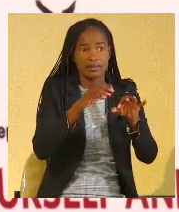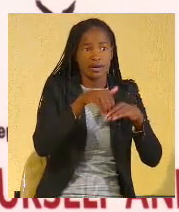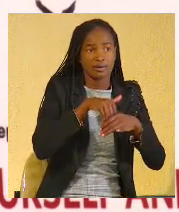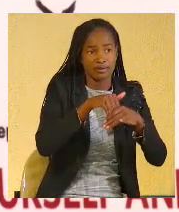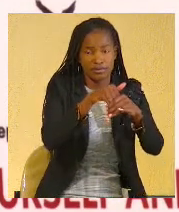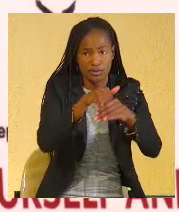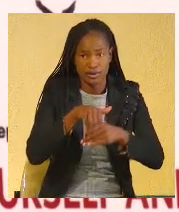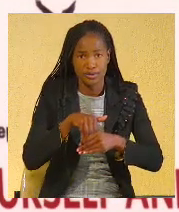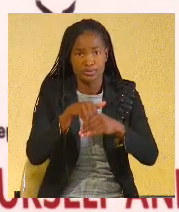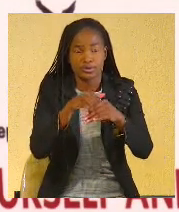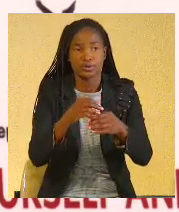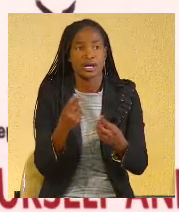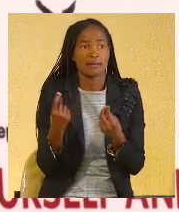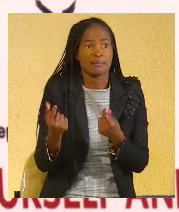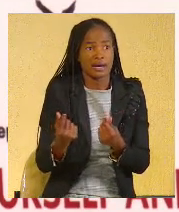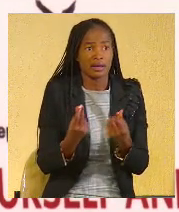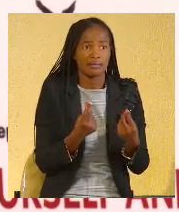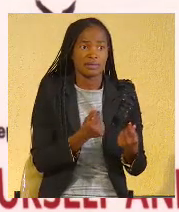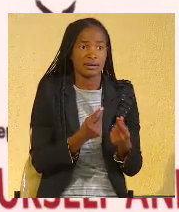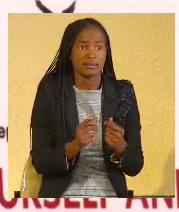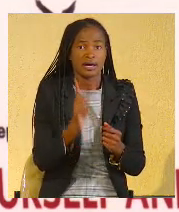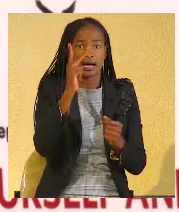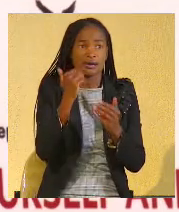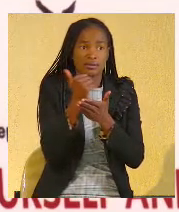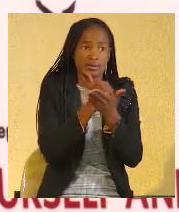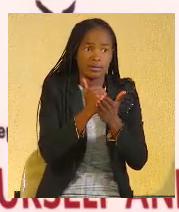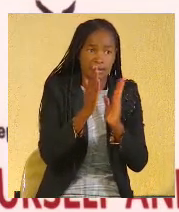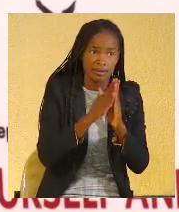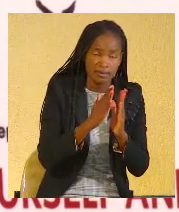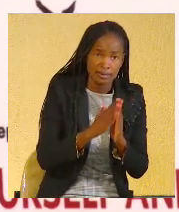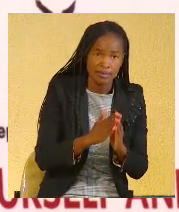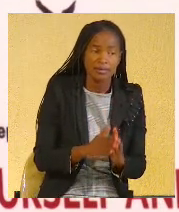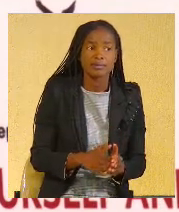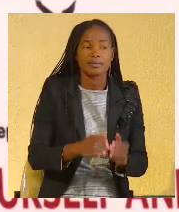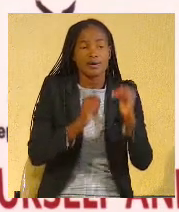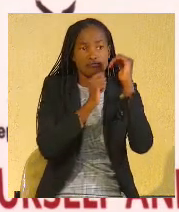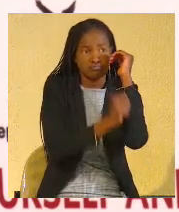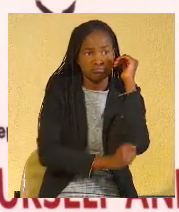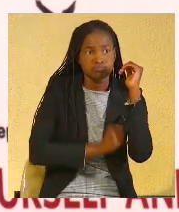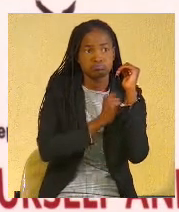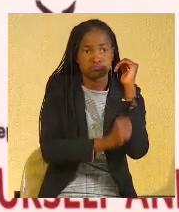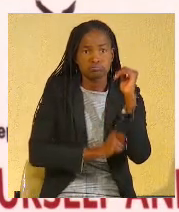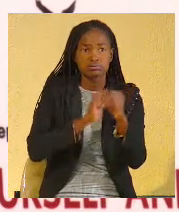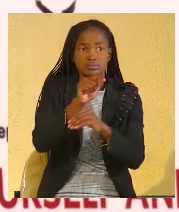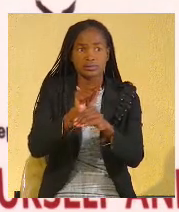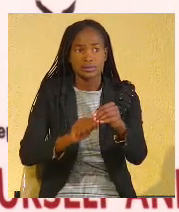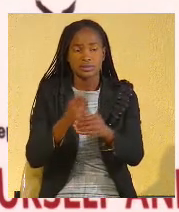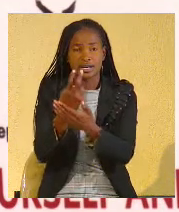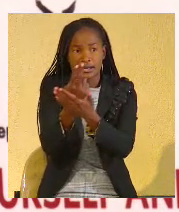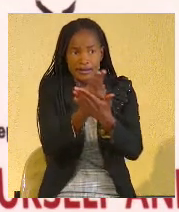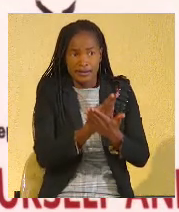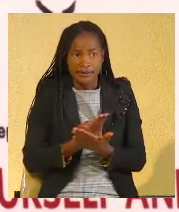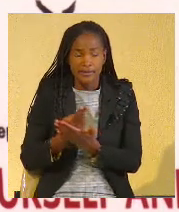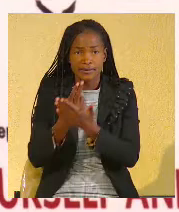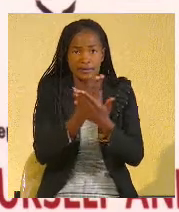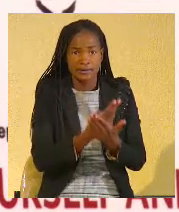transport, entertainment, domestic workers, manufacturing, retail, and hospitality,